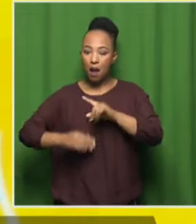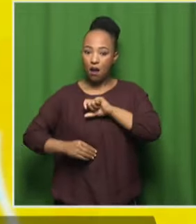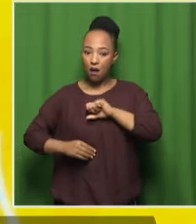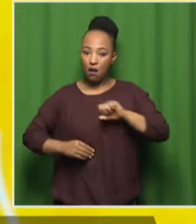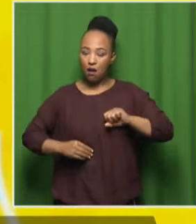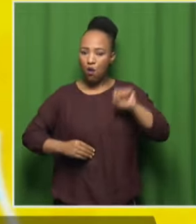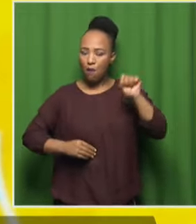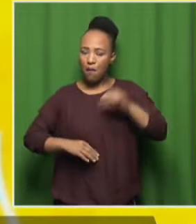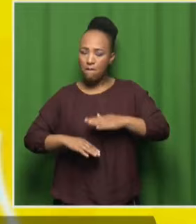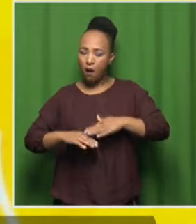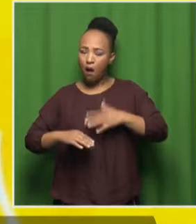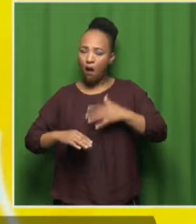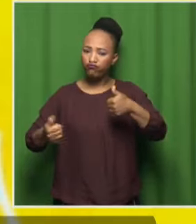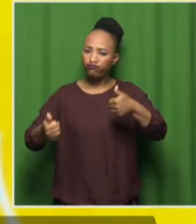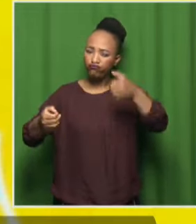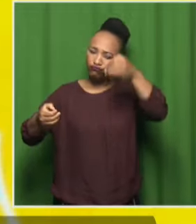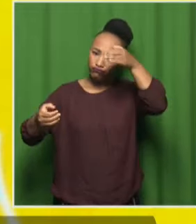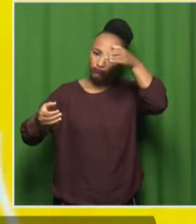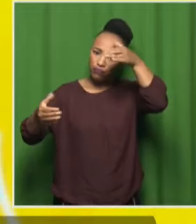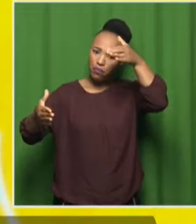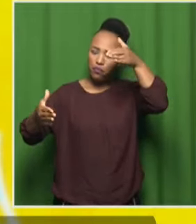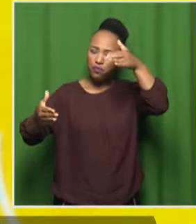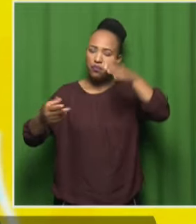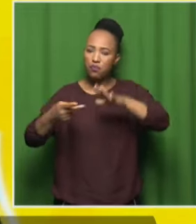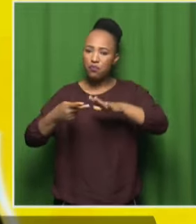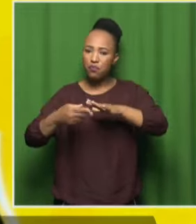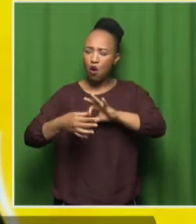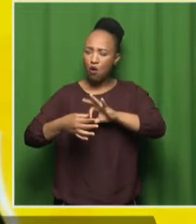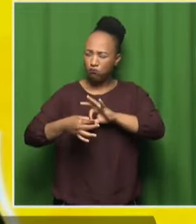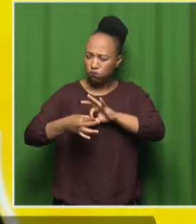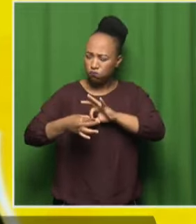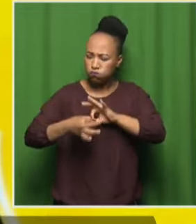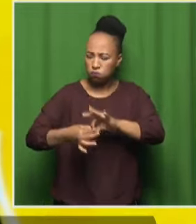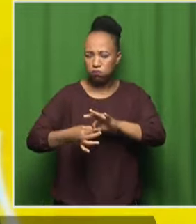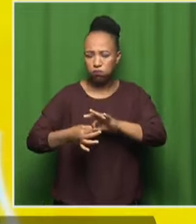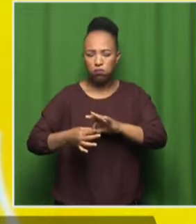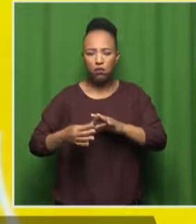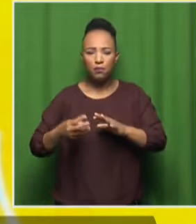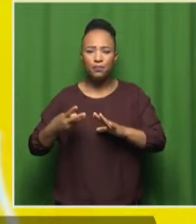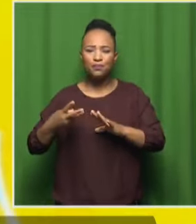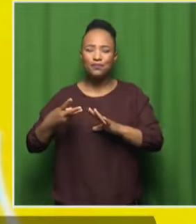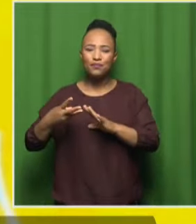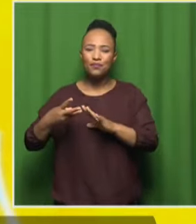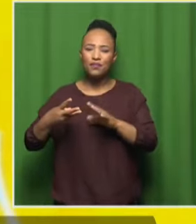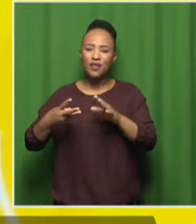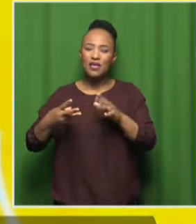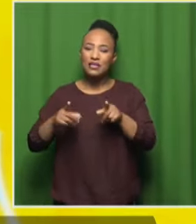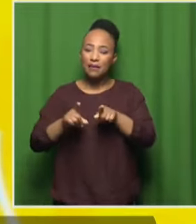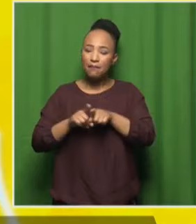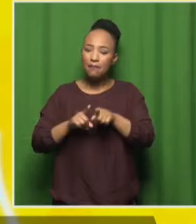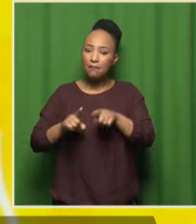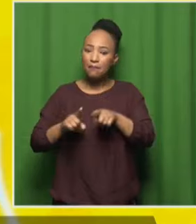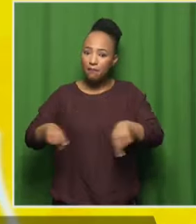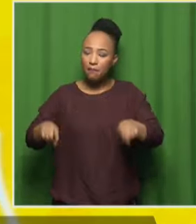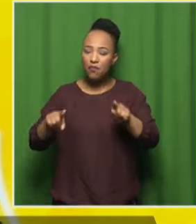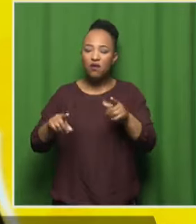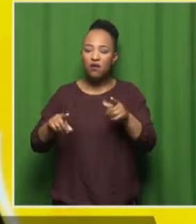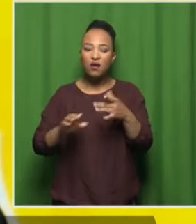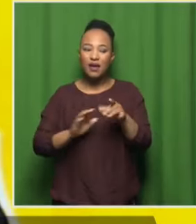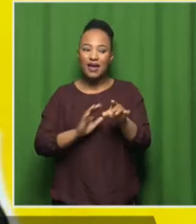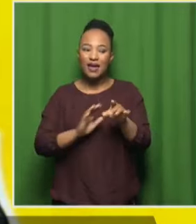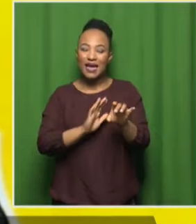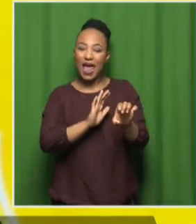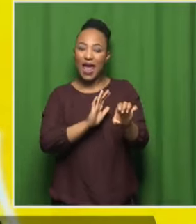more committed, and it also sharpens and straightens out the ethics and